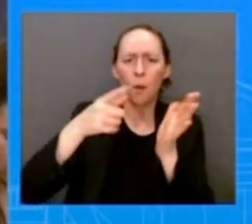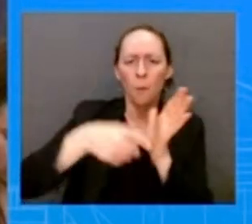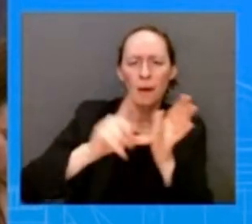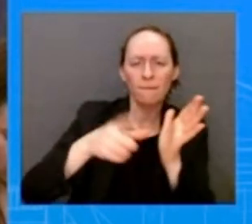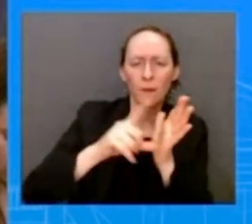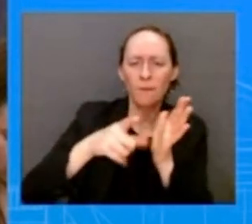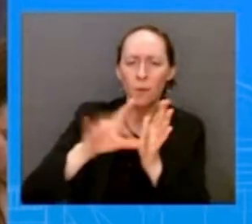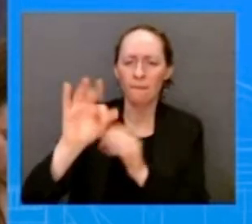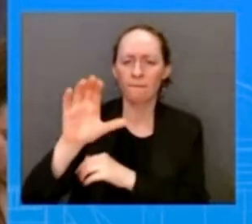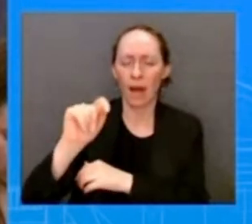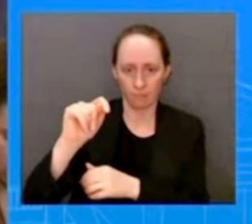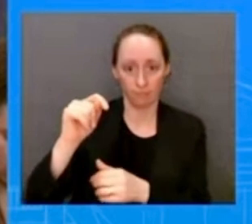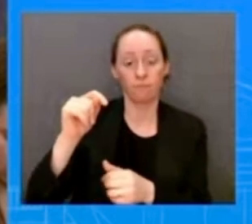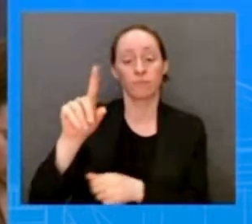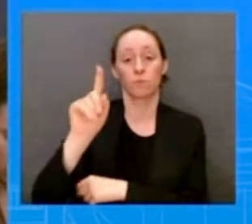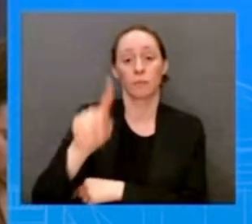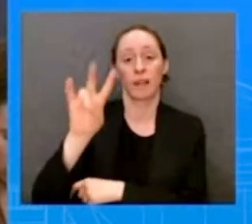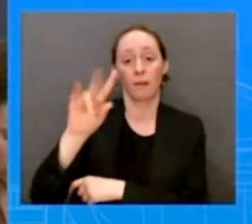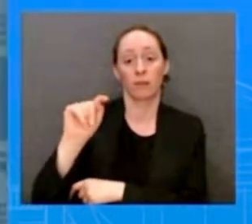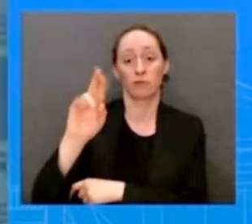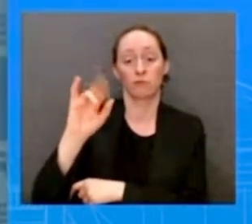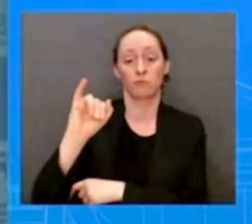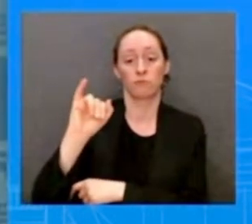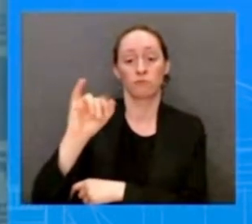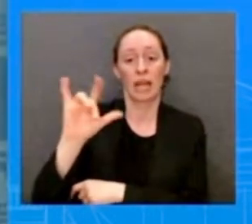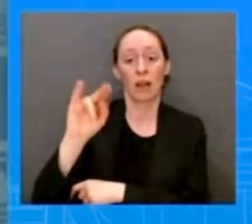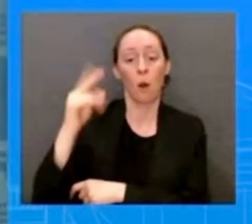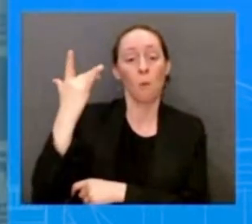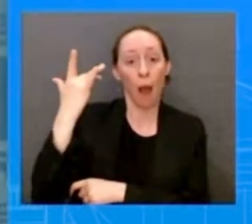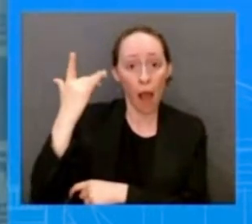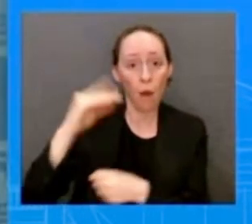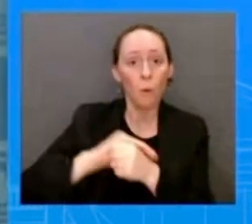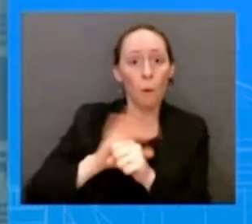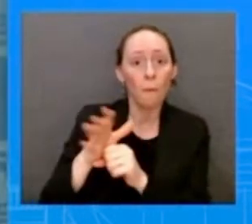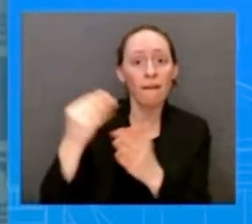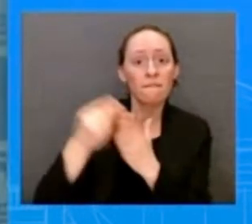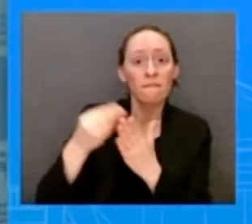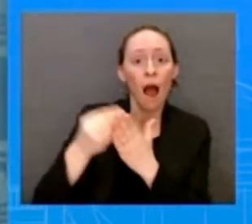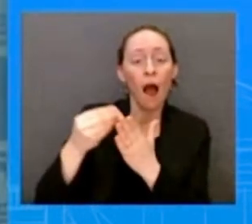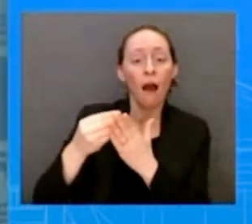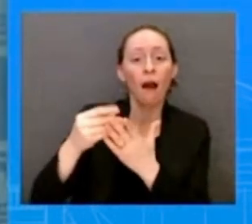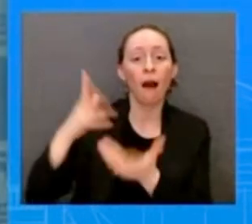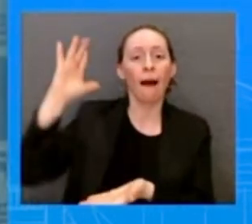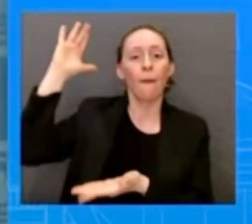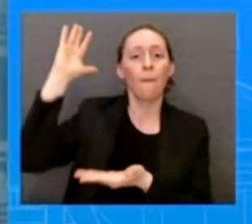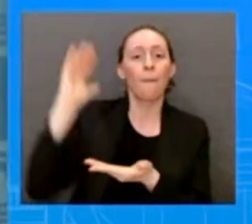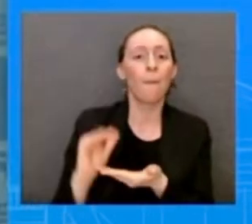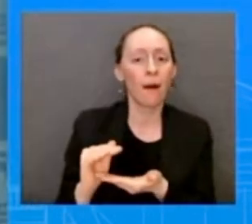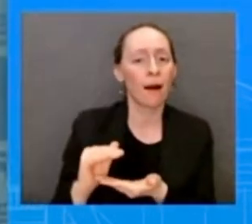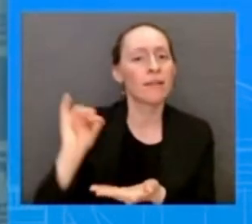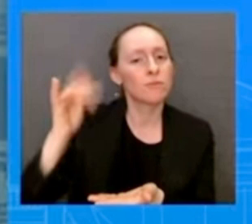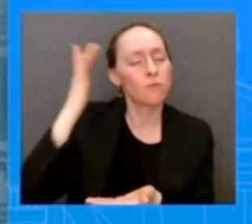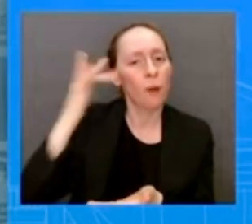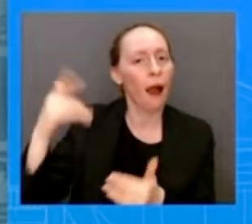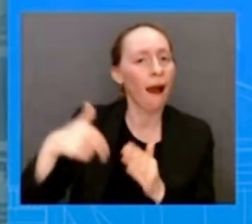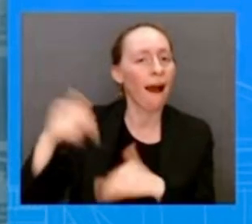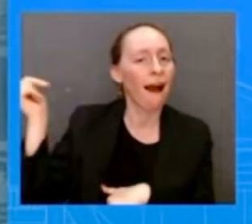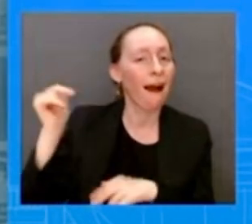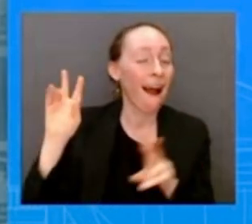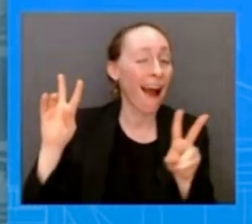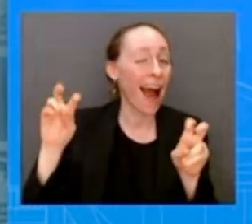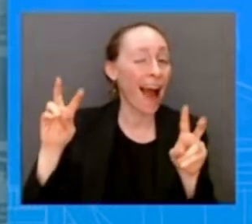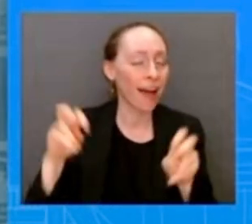House have a response to that? What we know and what we have seen from the data is because of this president, because of the plans that he has put forward,